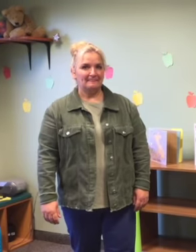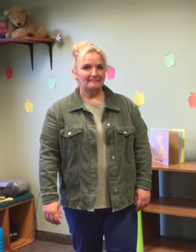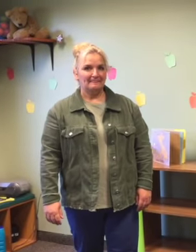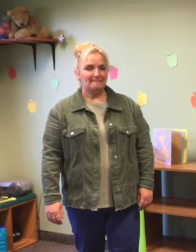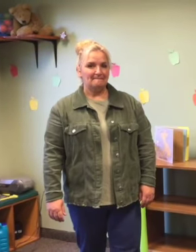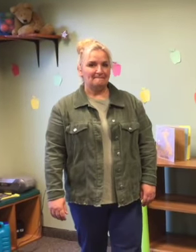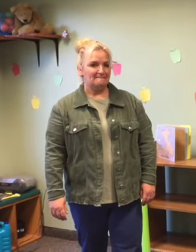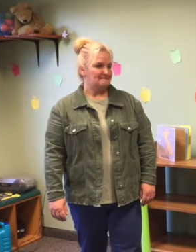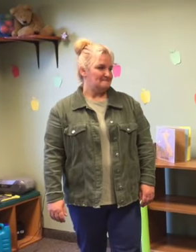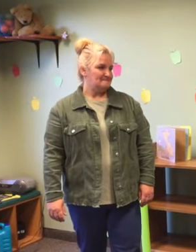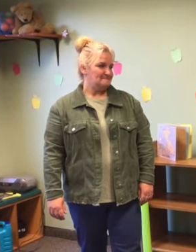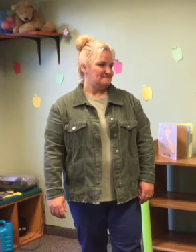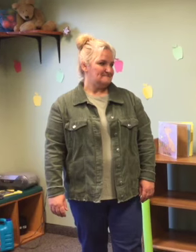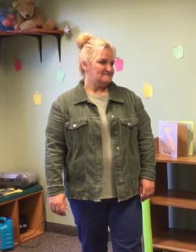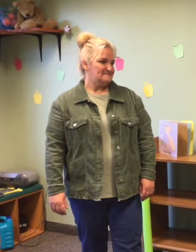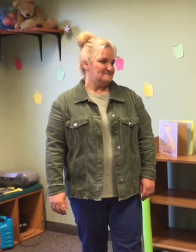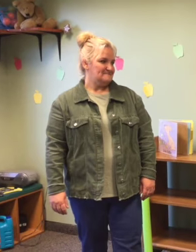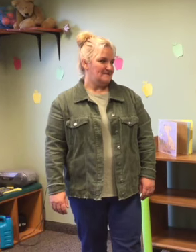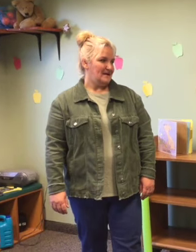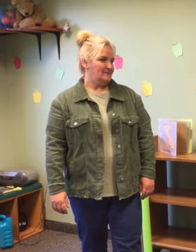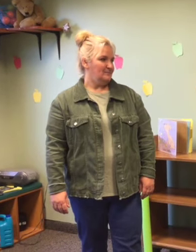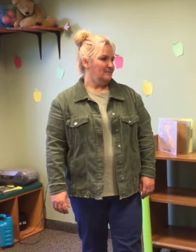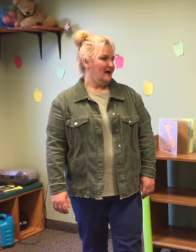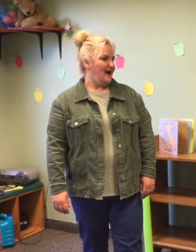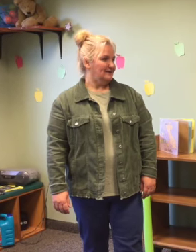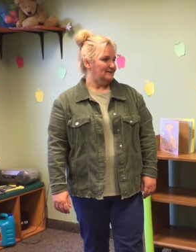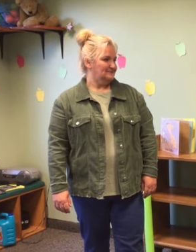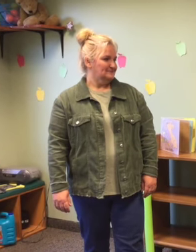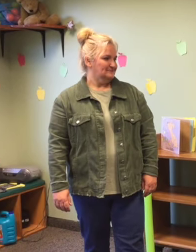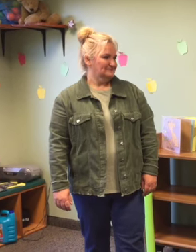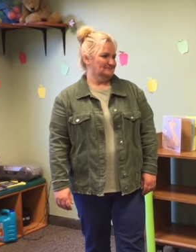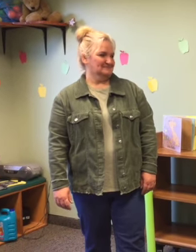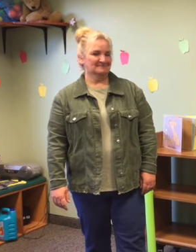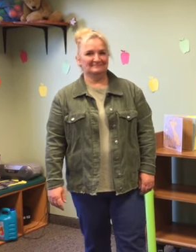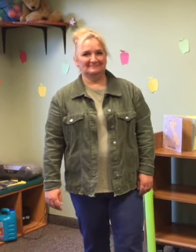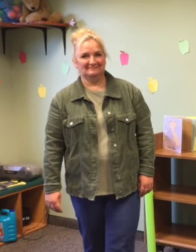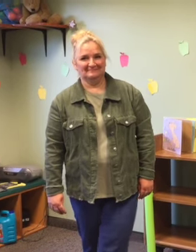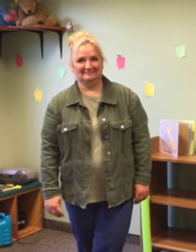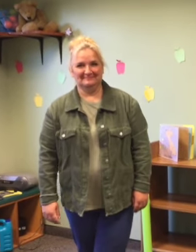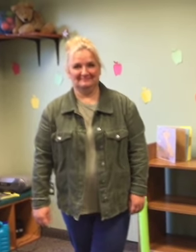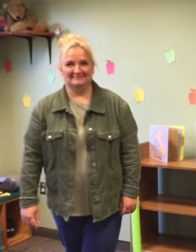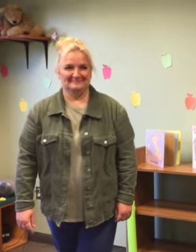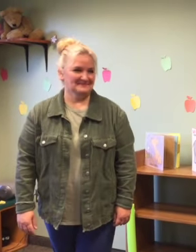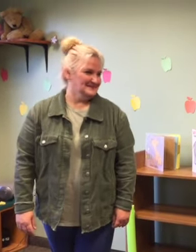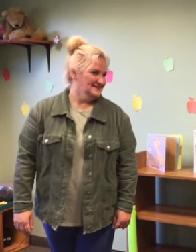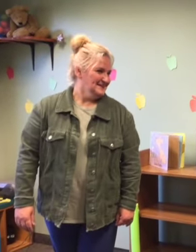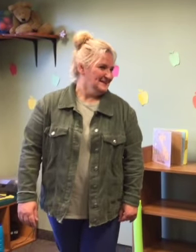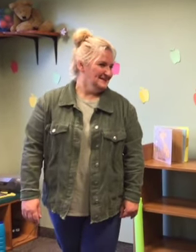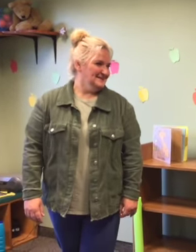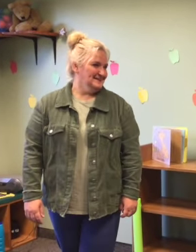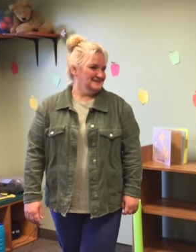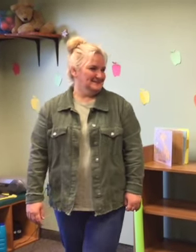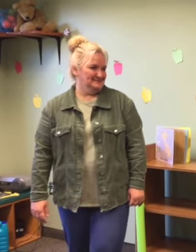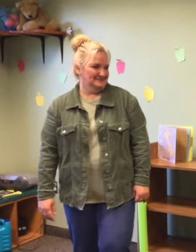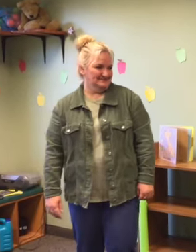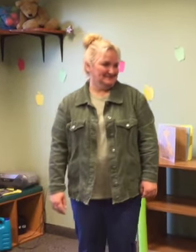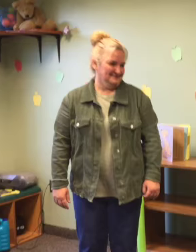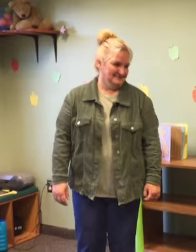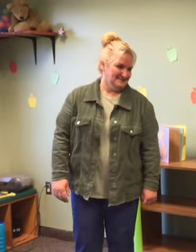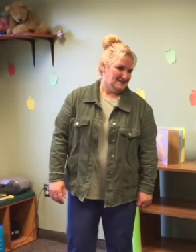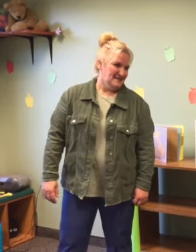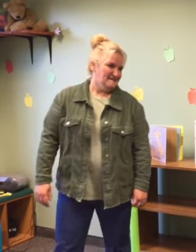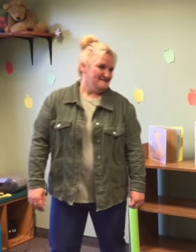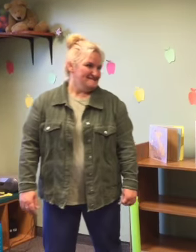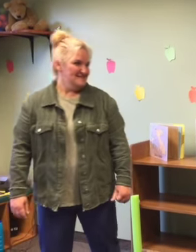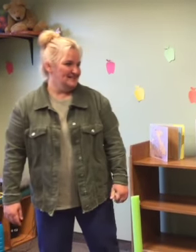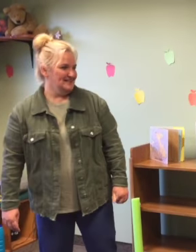Miss Rebecca, what are we? And we're back. And we're back. Yeah, I thought it was like a call response, like